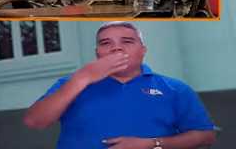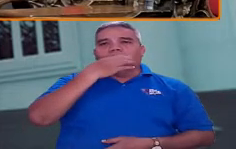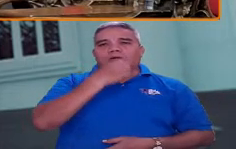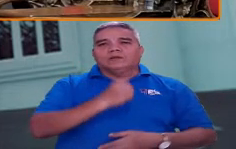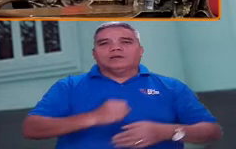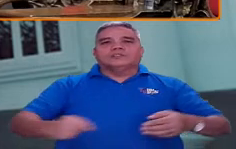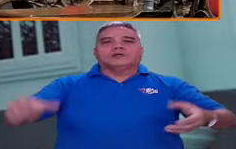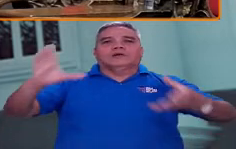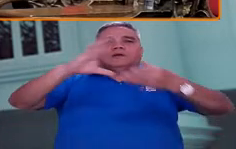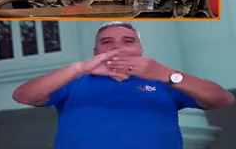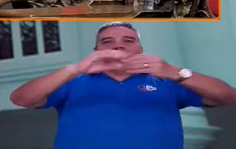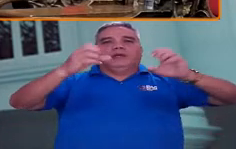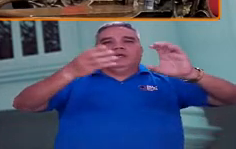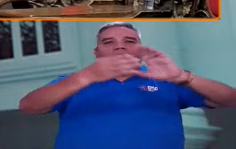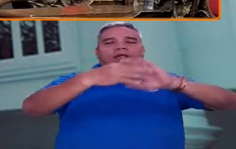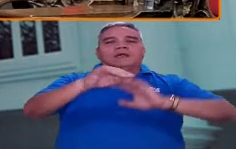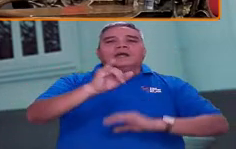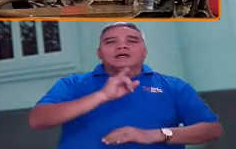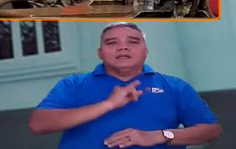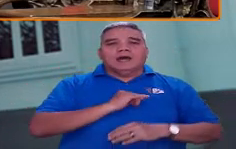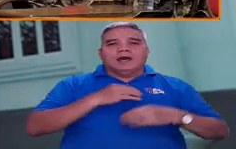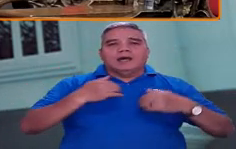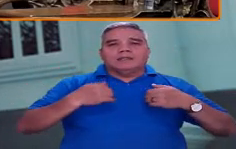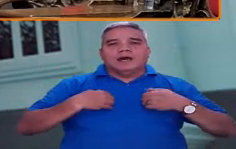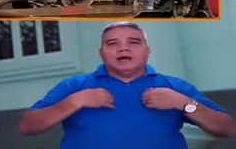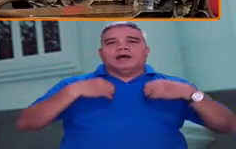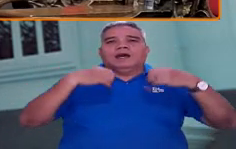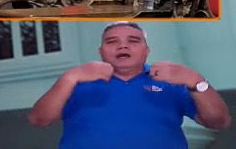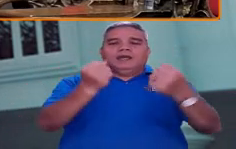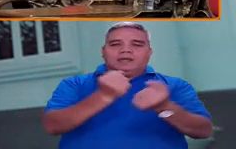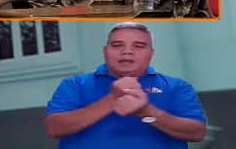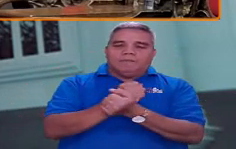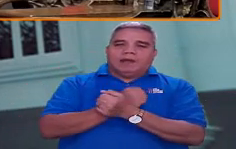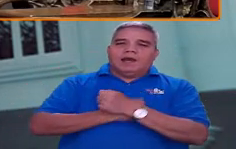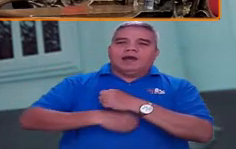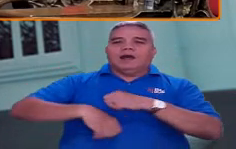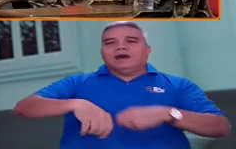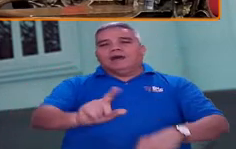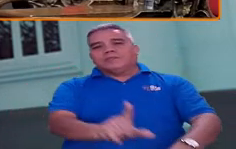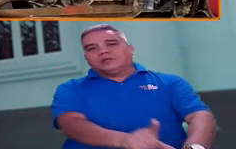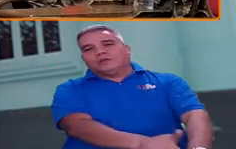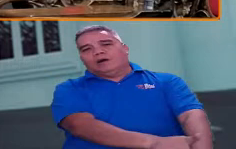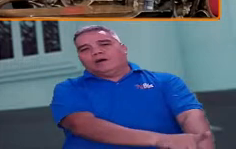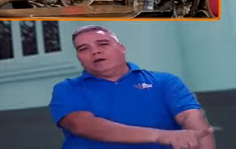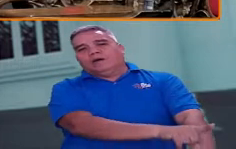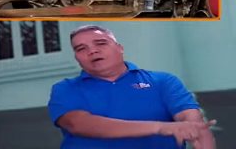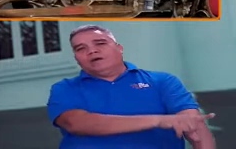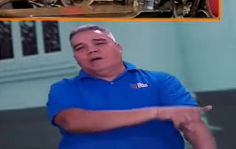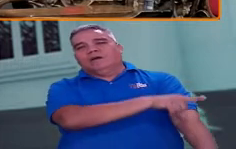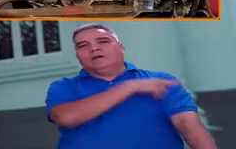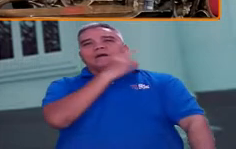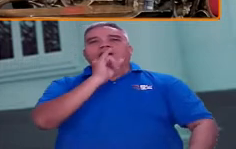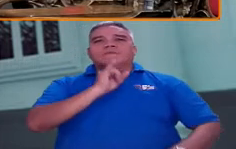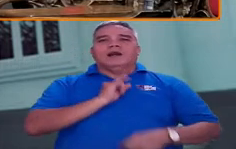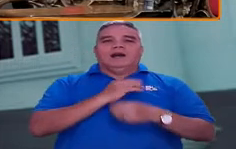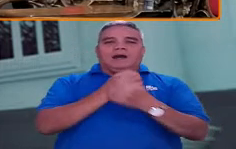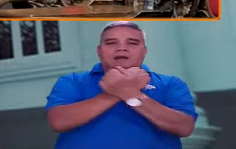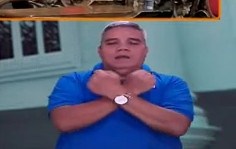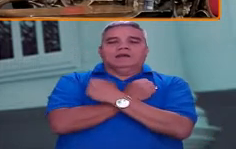the old, old story that I have loved so